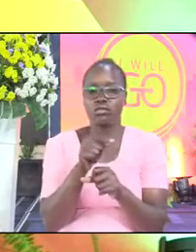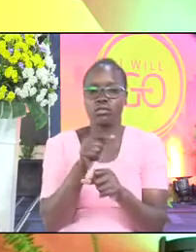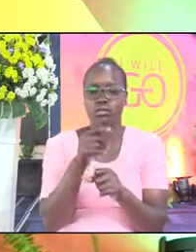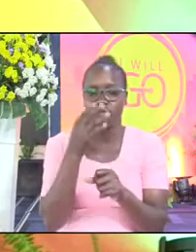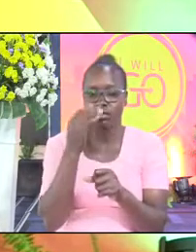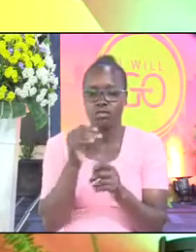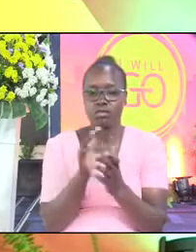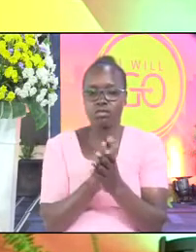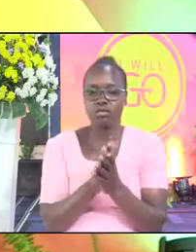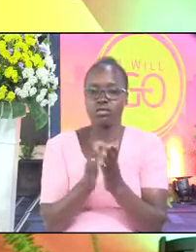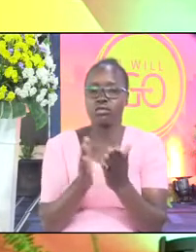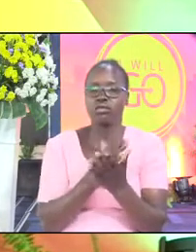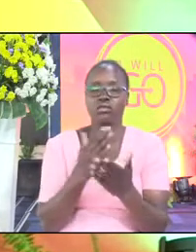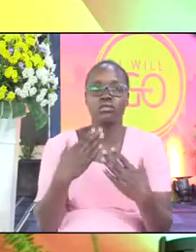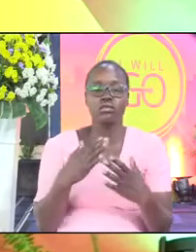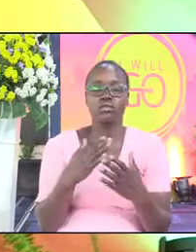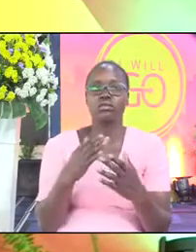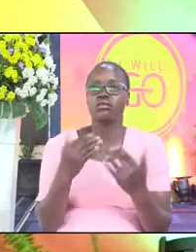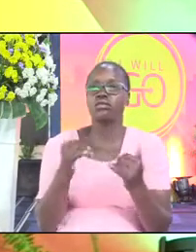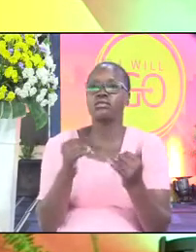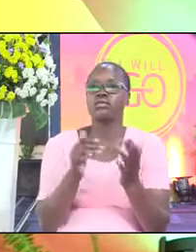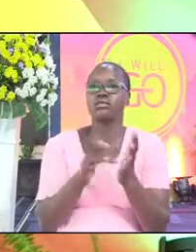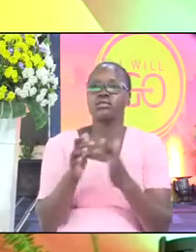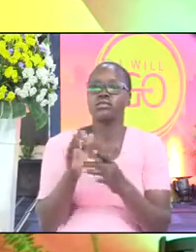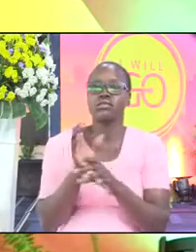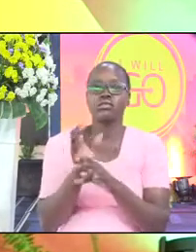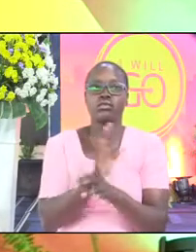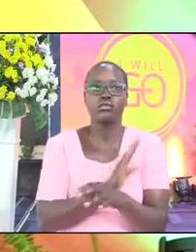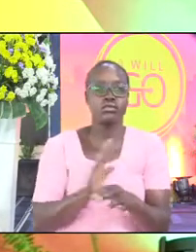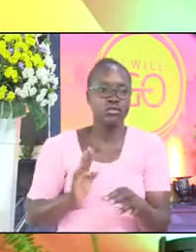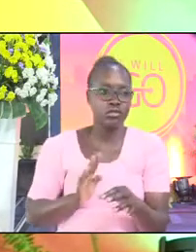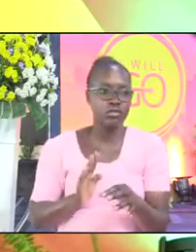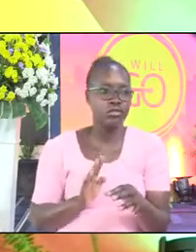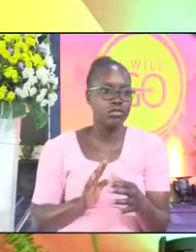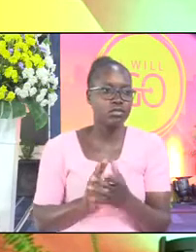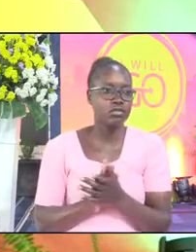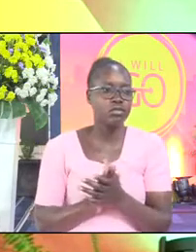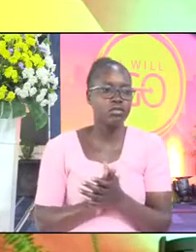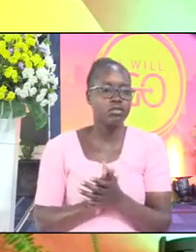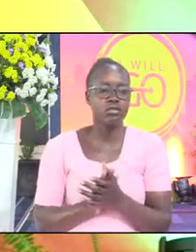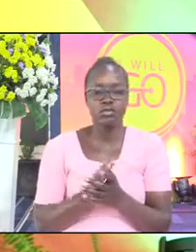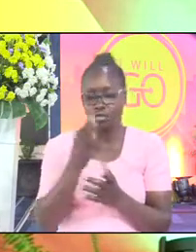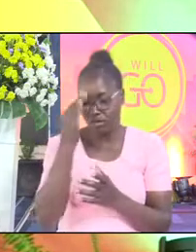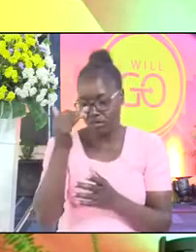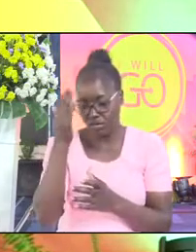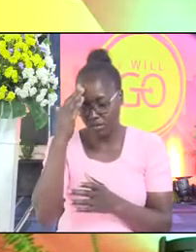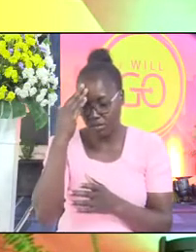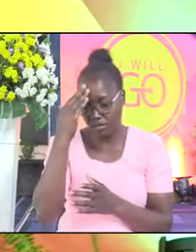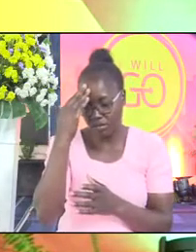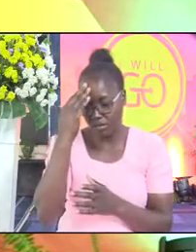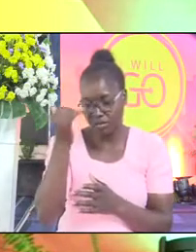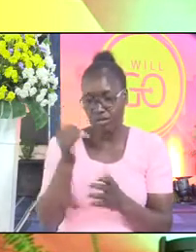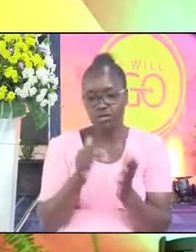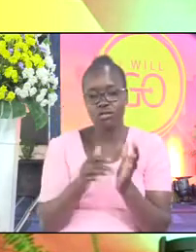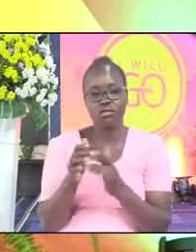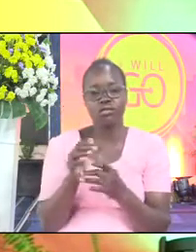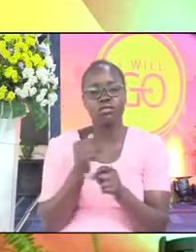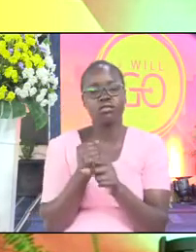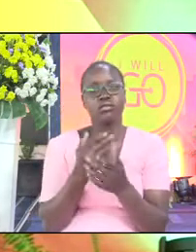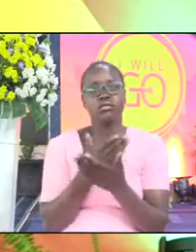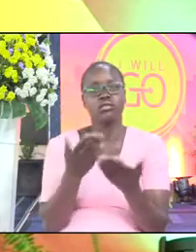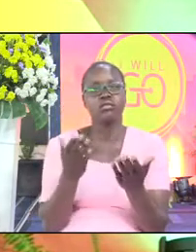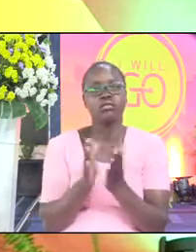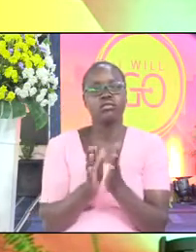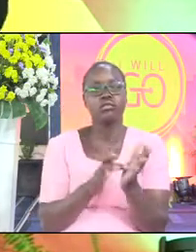some people play Jesus on the church board. Mm-hmm. Because, you know why Jesus can do that? Jesus